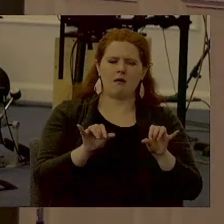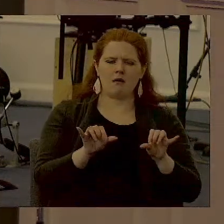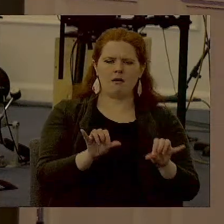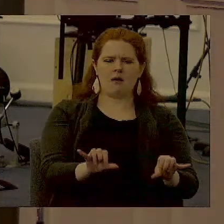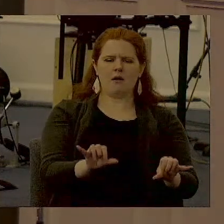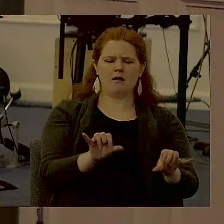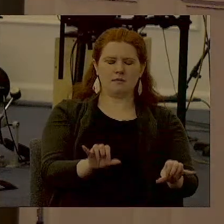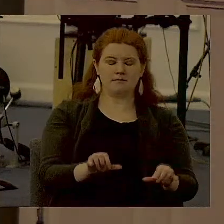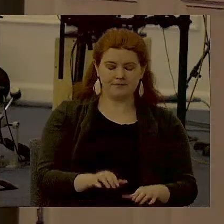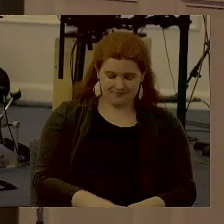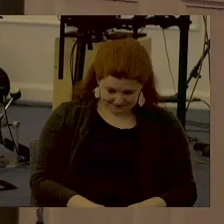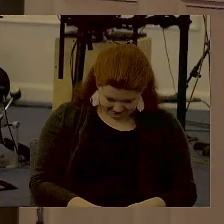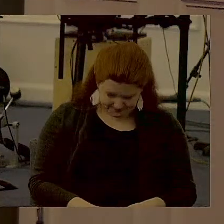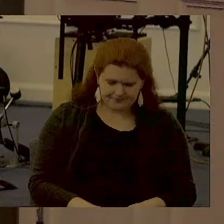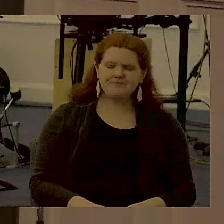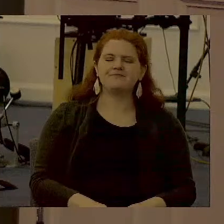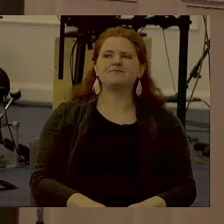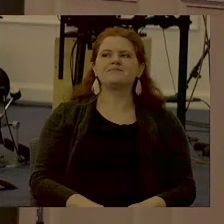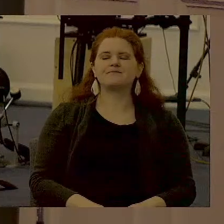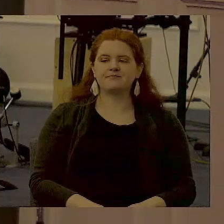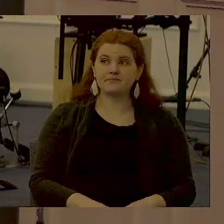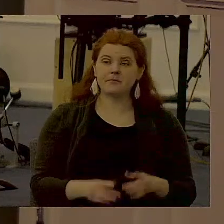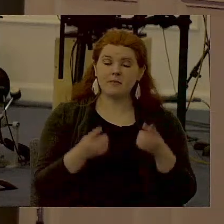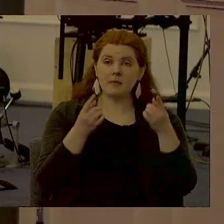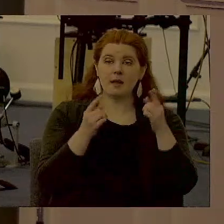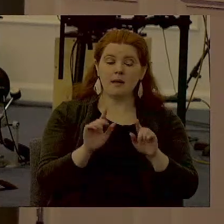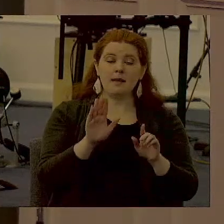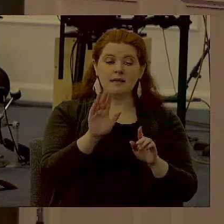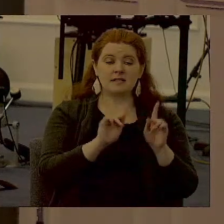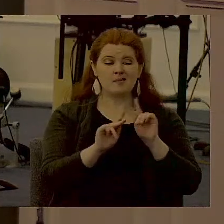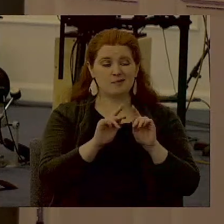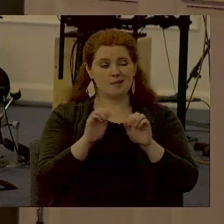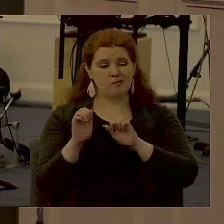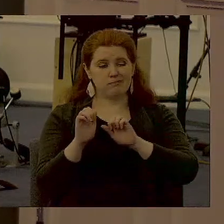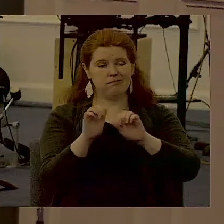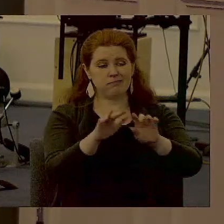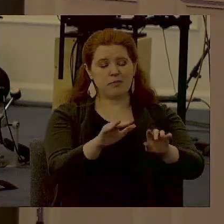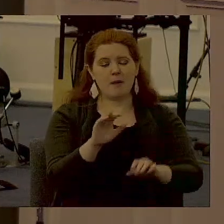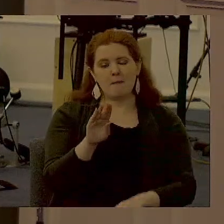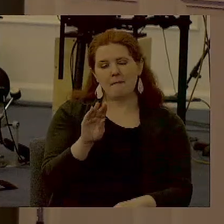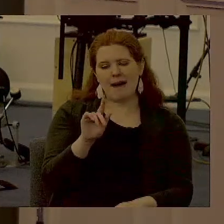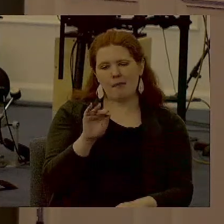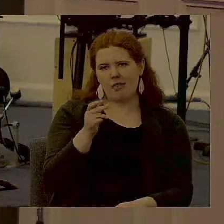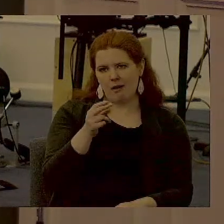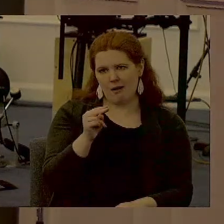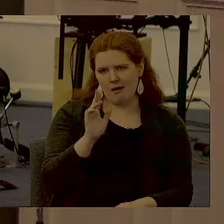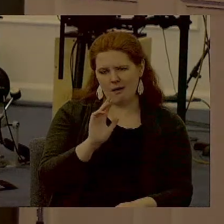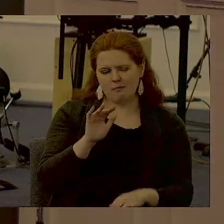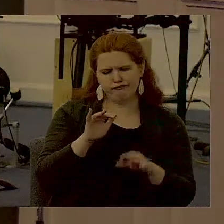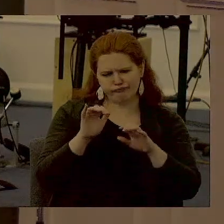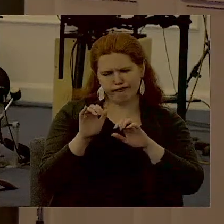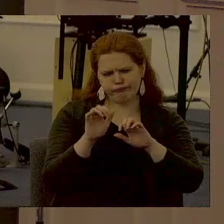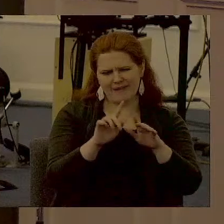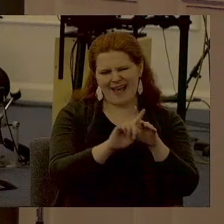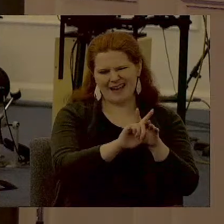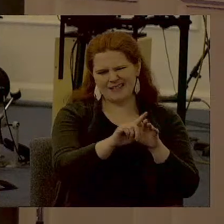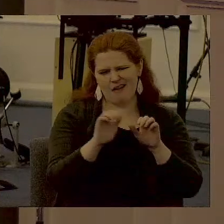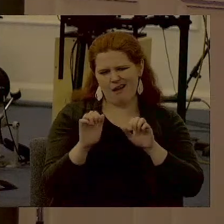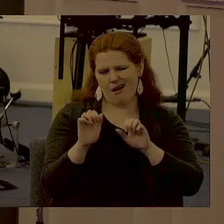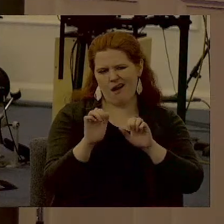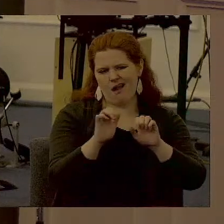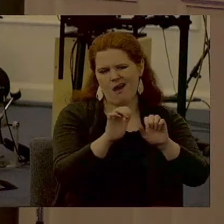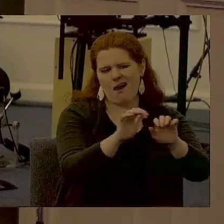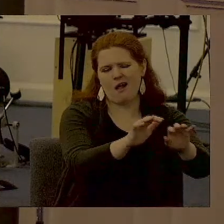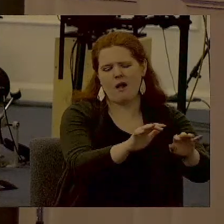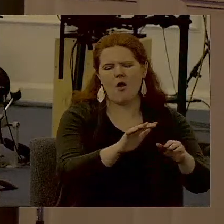other thing, though, is that when God's people went into exile in Babylon, they went into exile and they took with